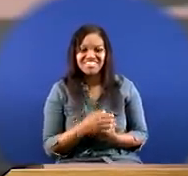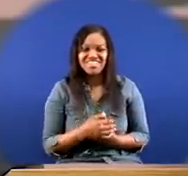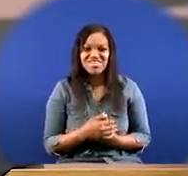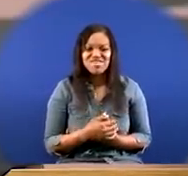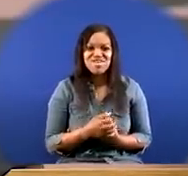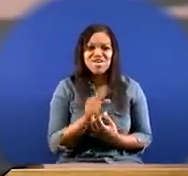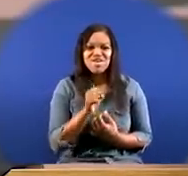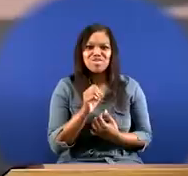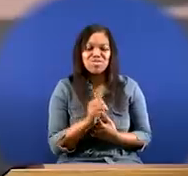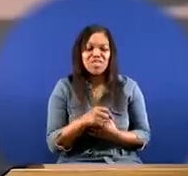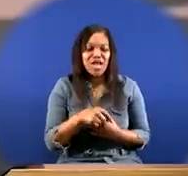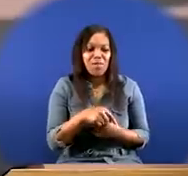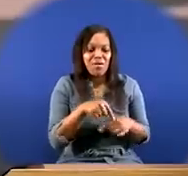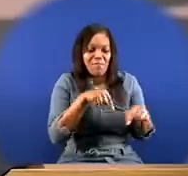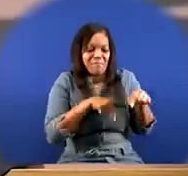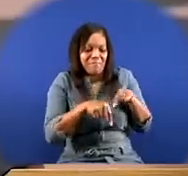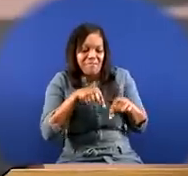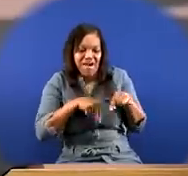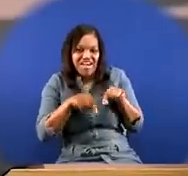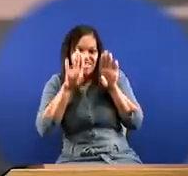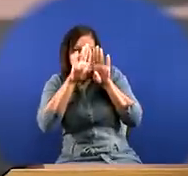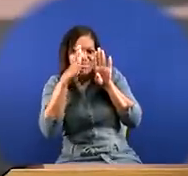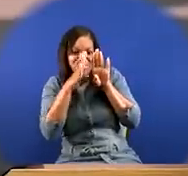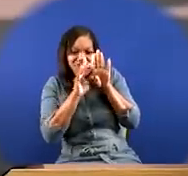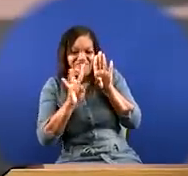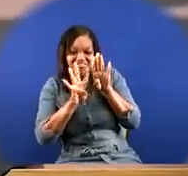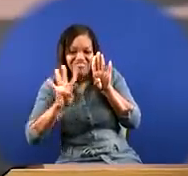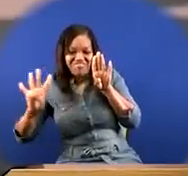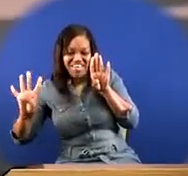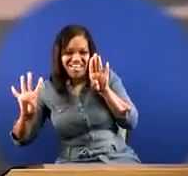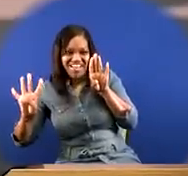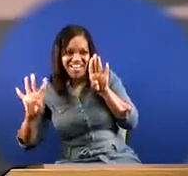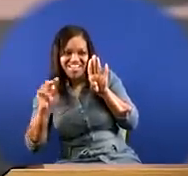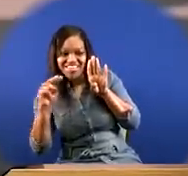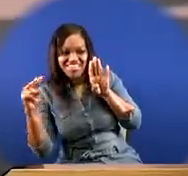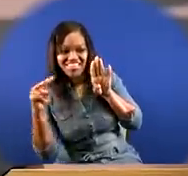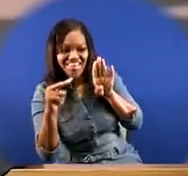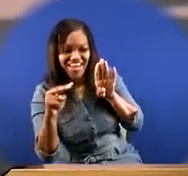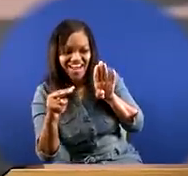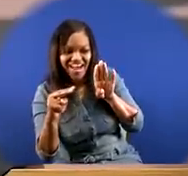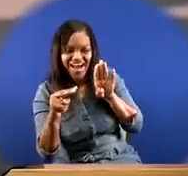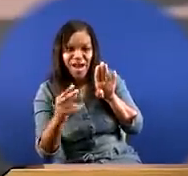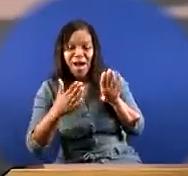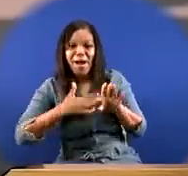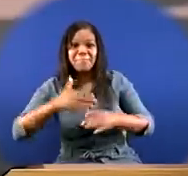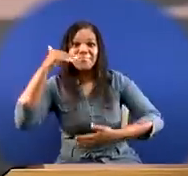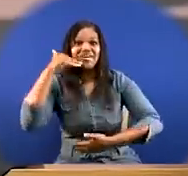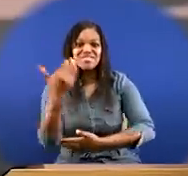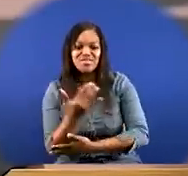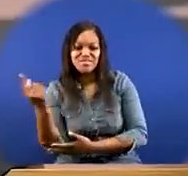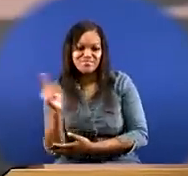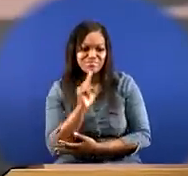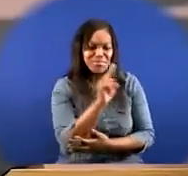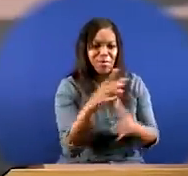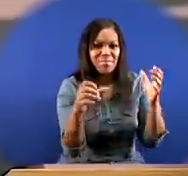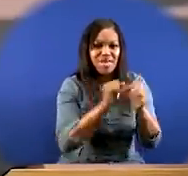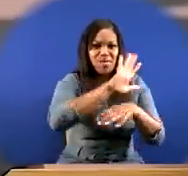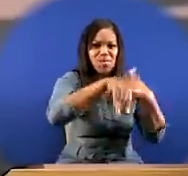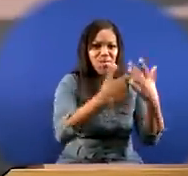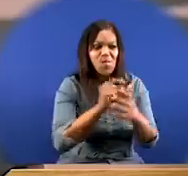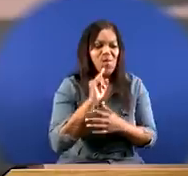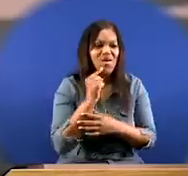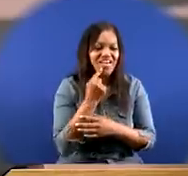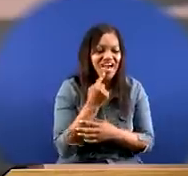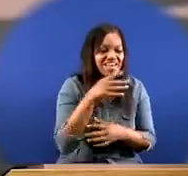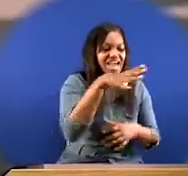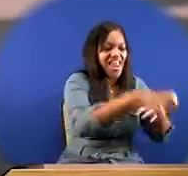So they would stand at the door, and Victoria would come in and get all the candy she wanted. And I could